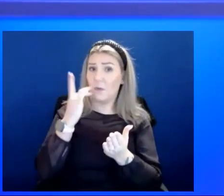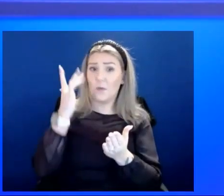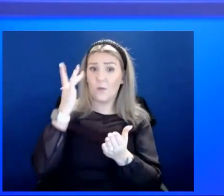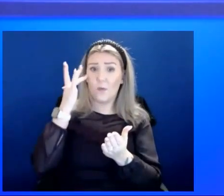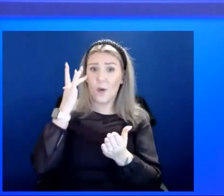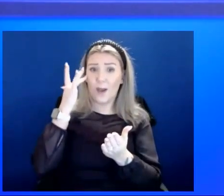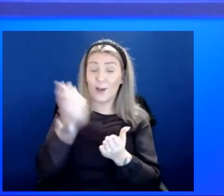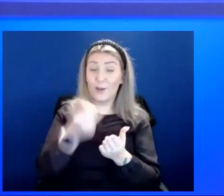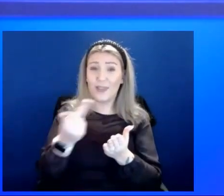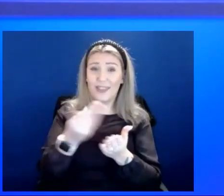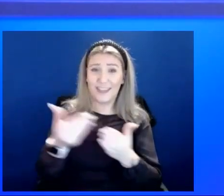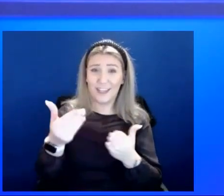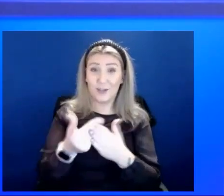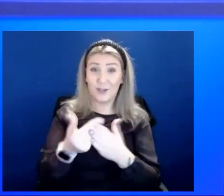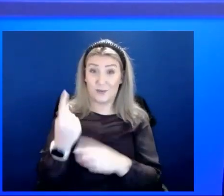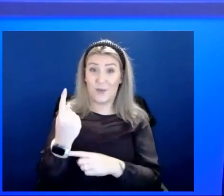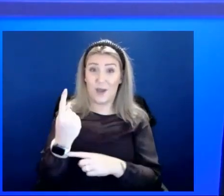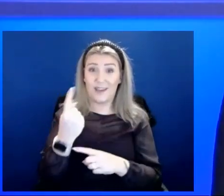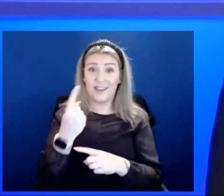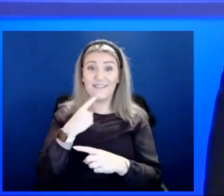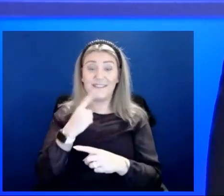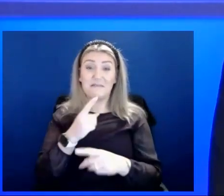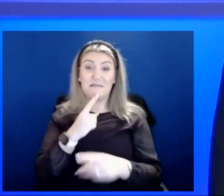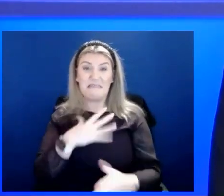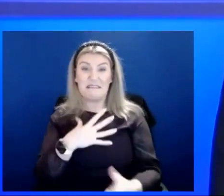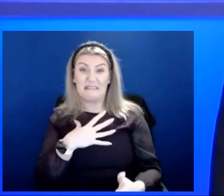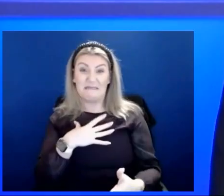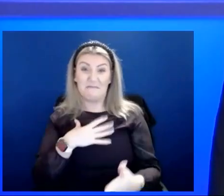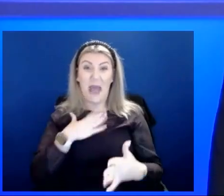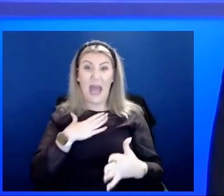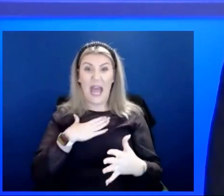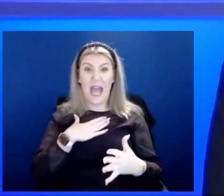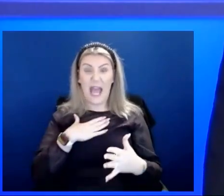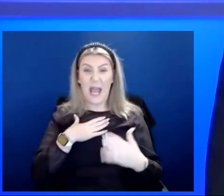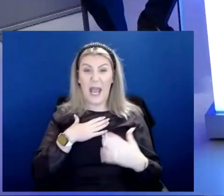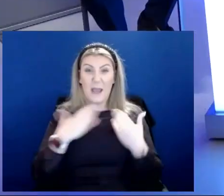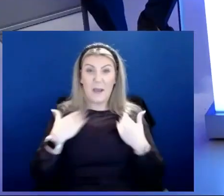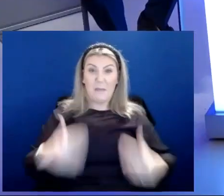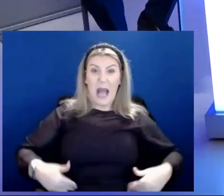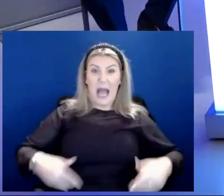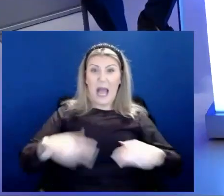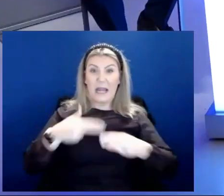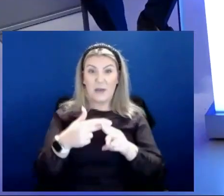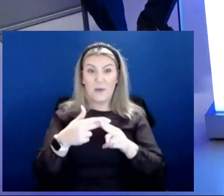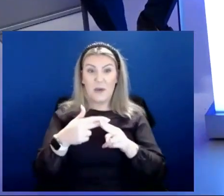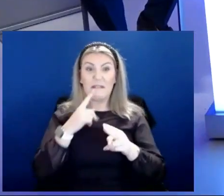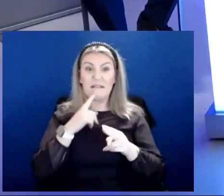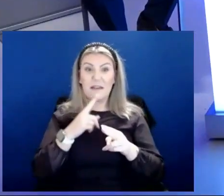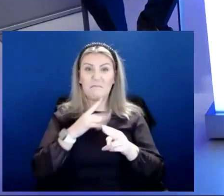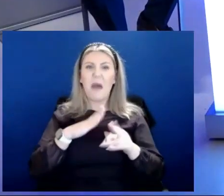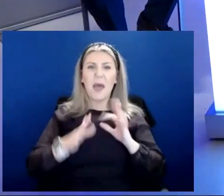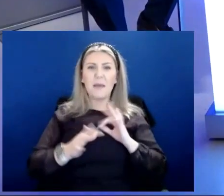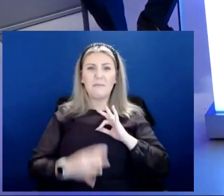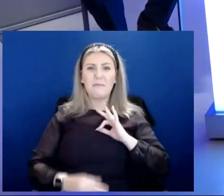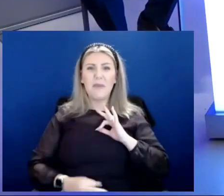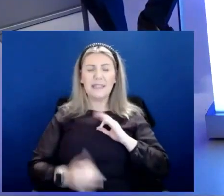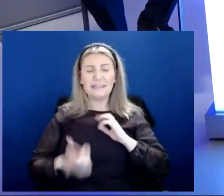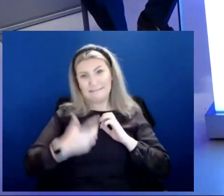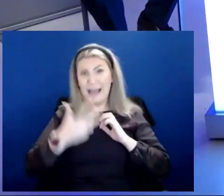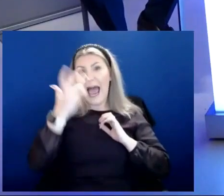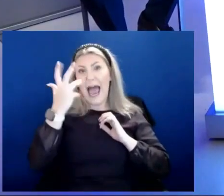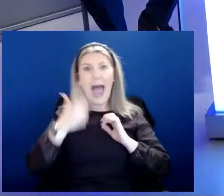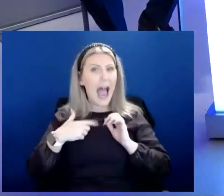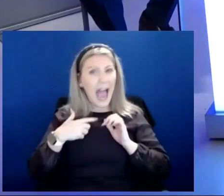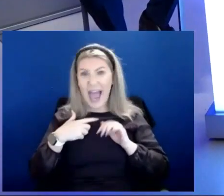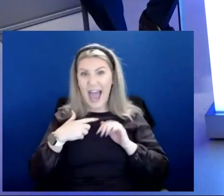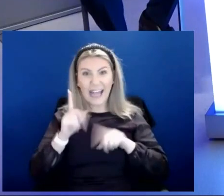things. One, it was purely vain because my waist, I was starting to fight with my pants again, Your buttons were screaming. Yeah, thanks. So that's not